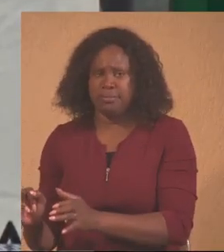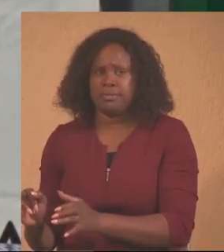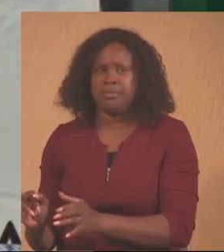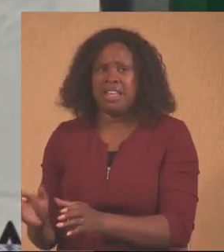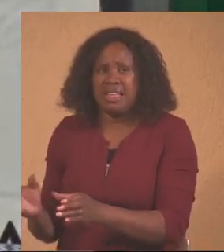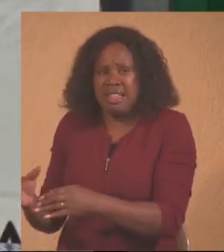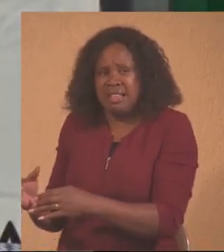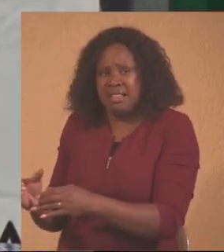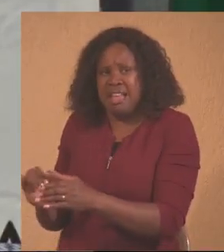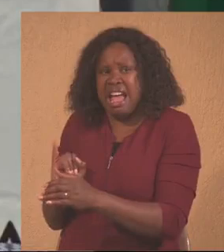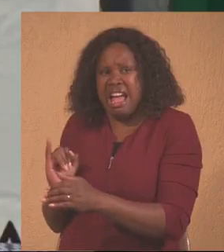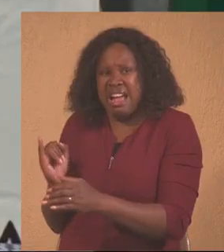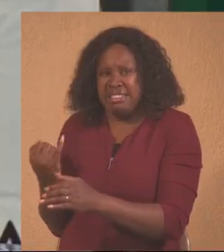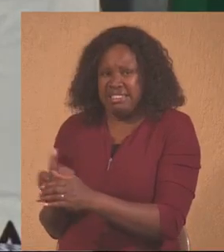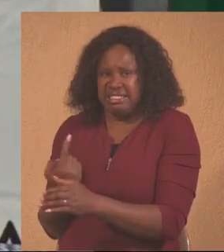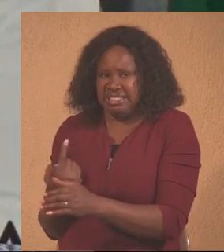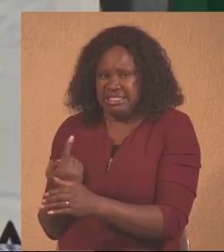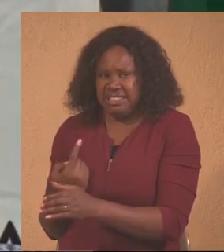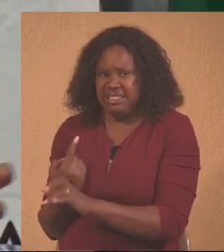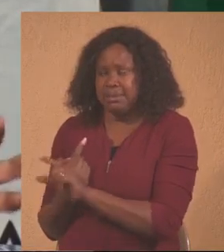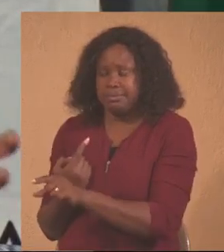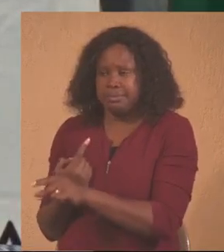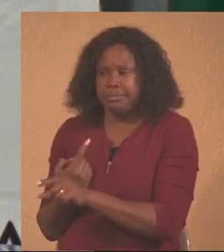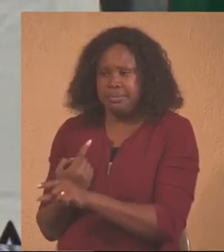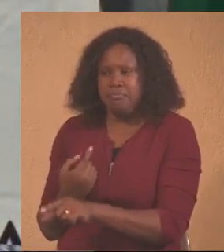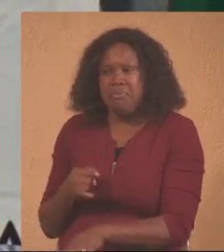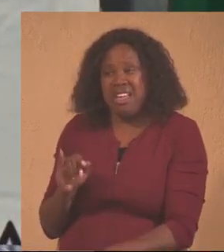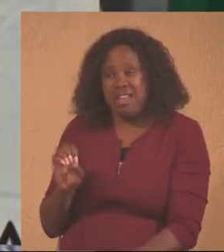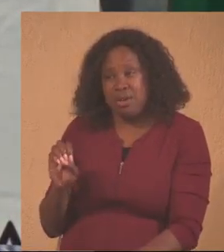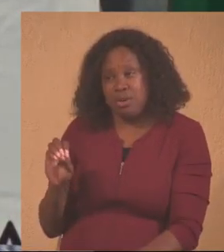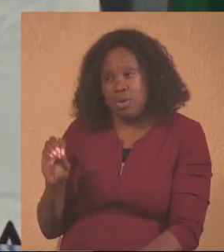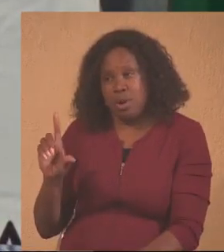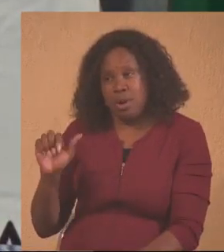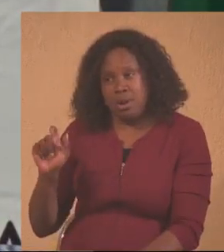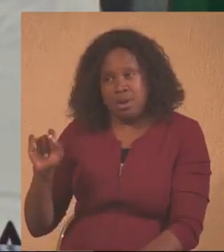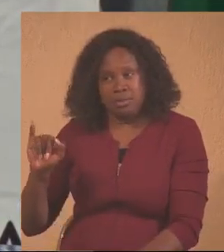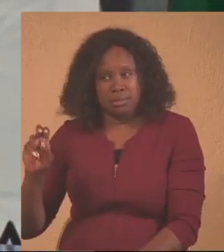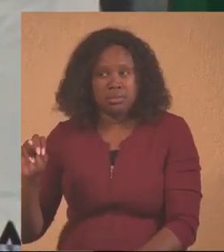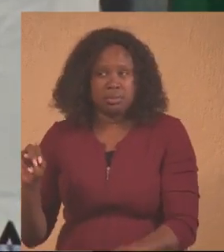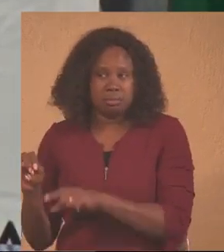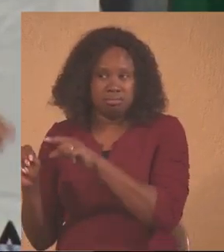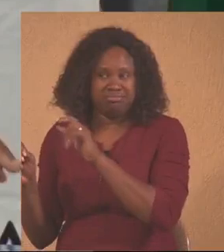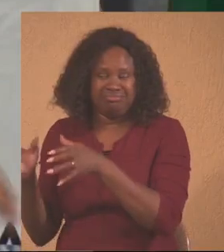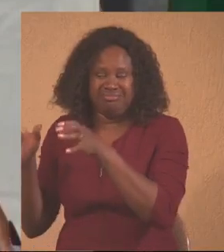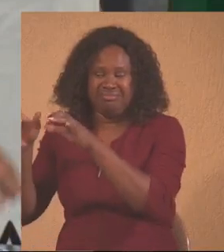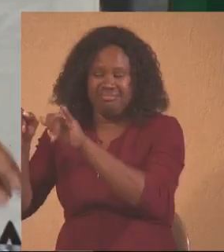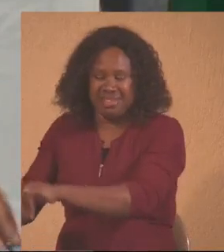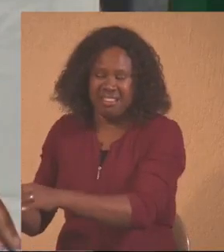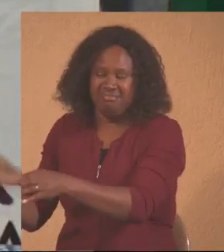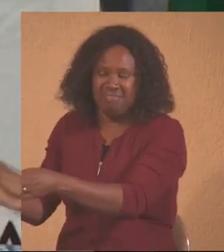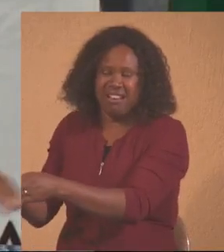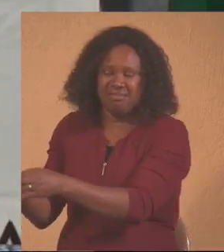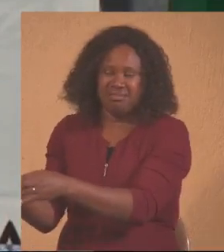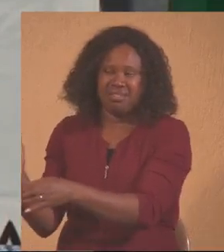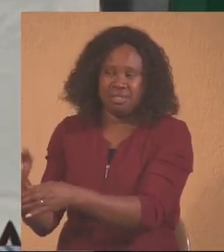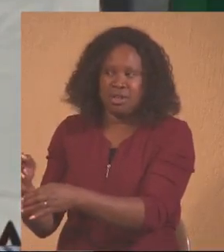are positive. That means you have to put under isolation. So to protect, for you to be managed